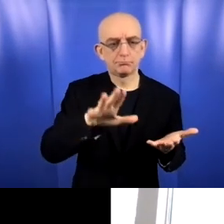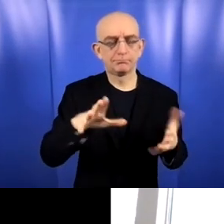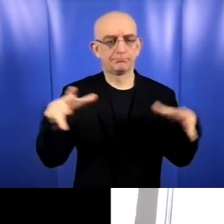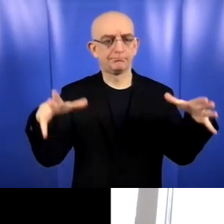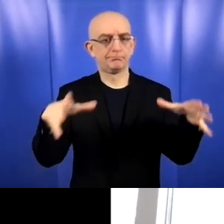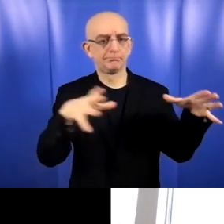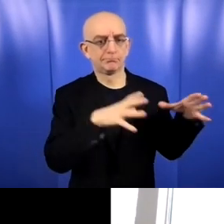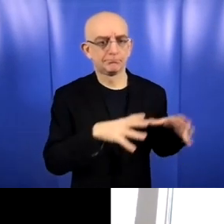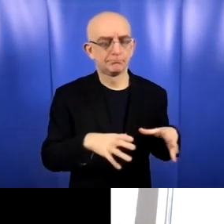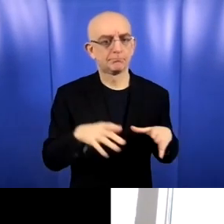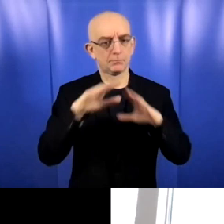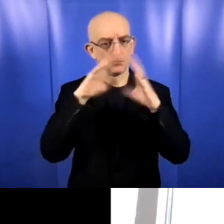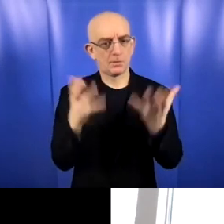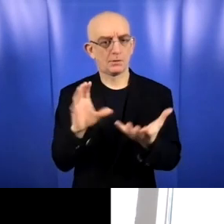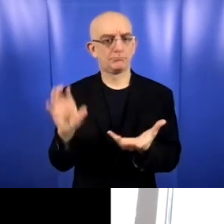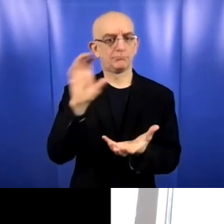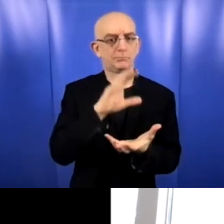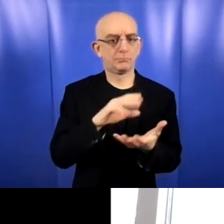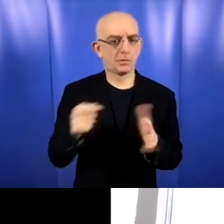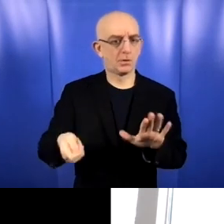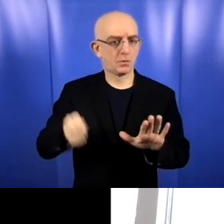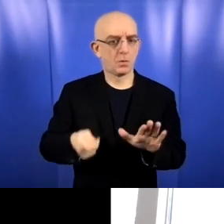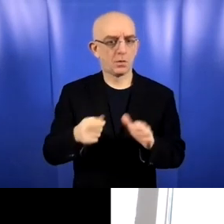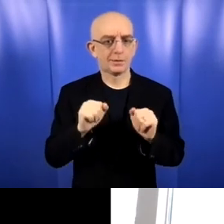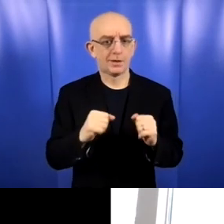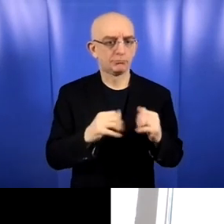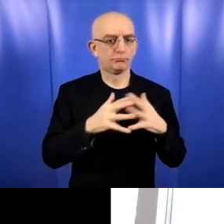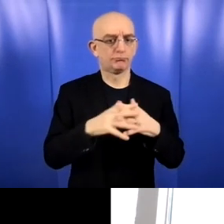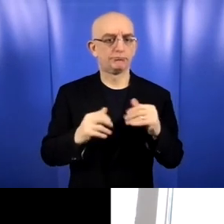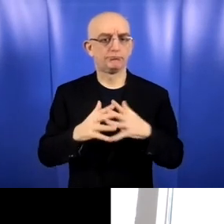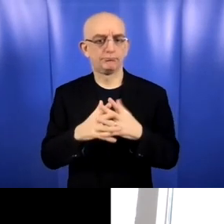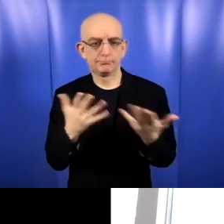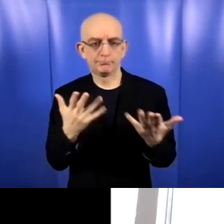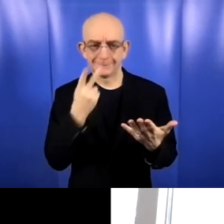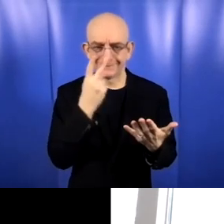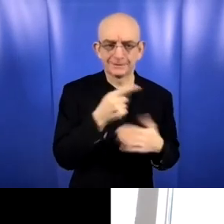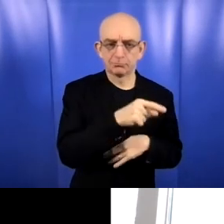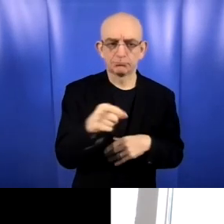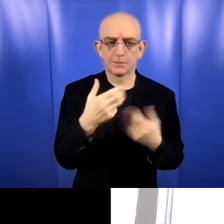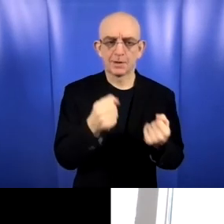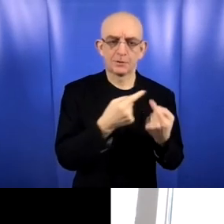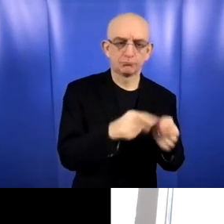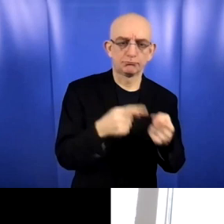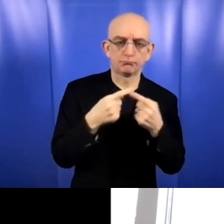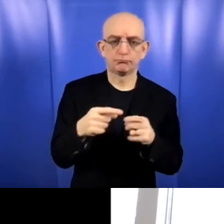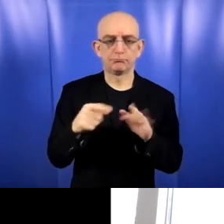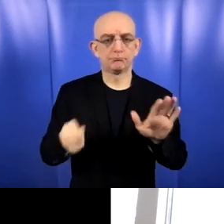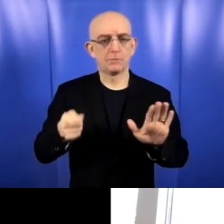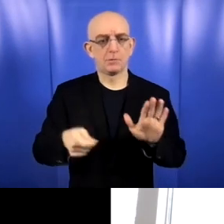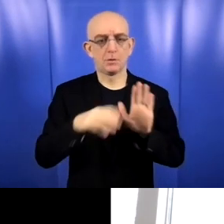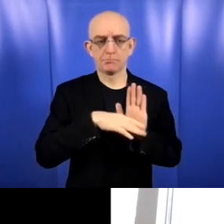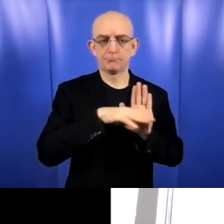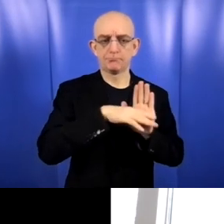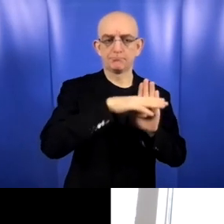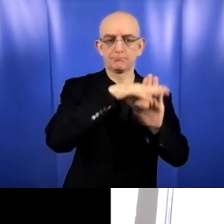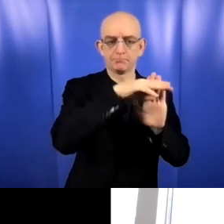conclusions, which also, of course, provide a crucial source of input from the member states taking part in the executive committee on